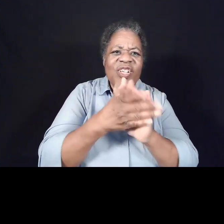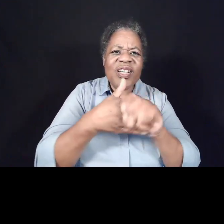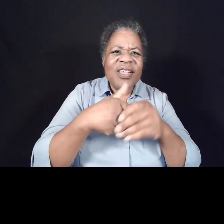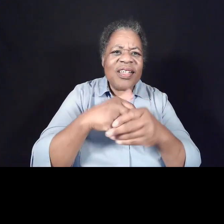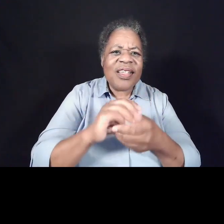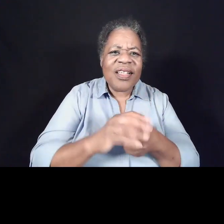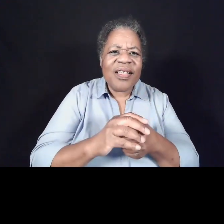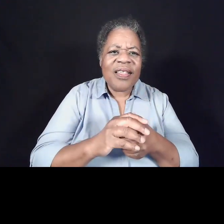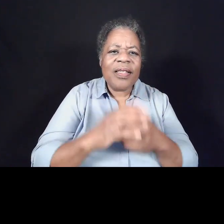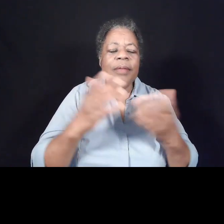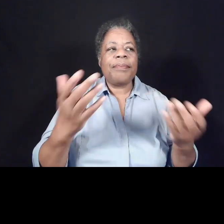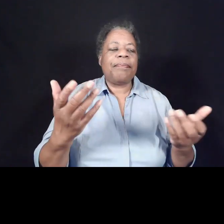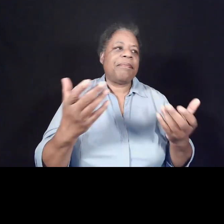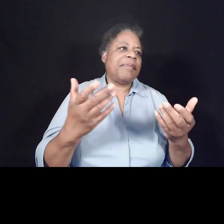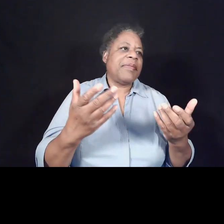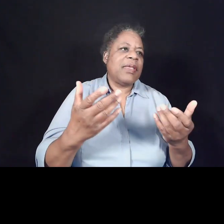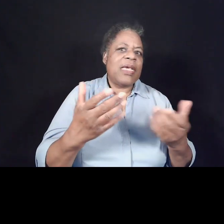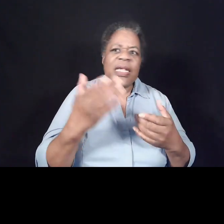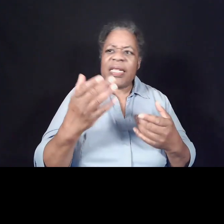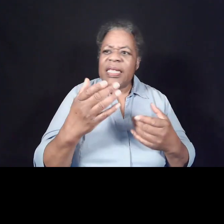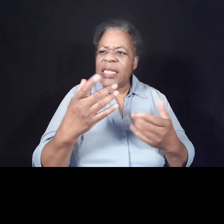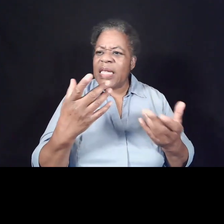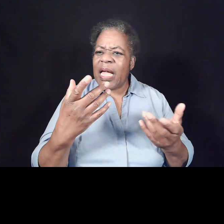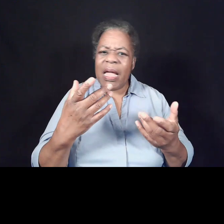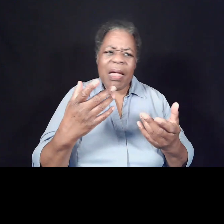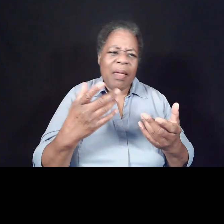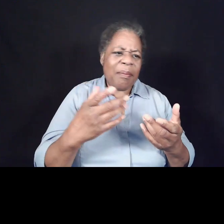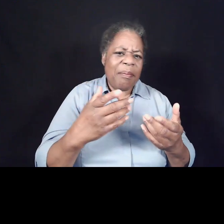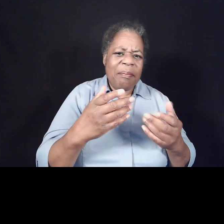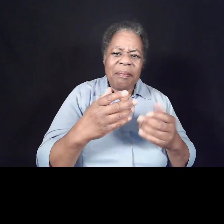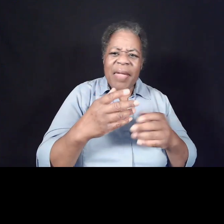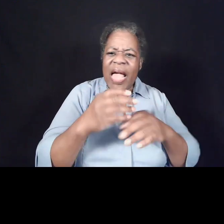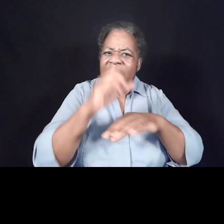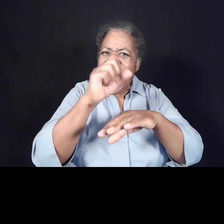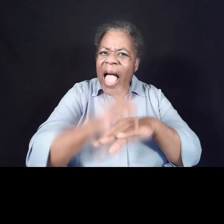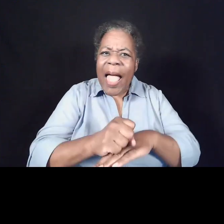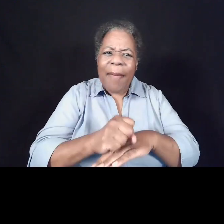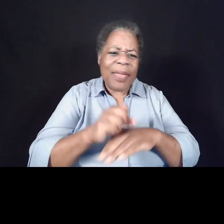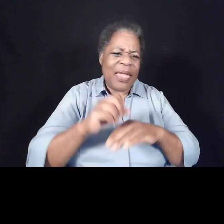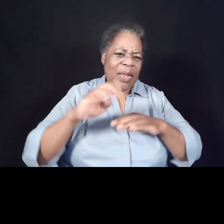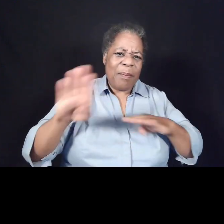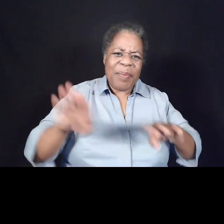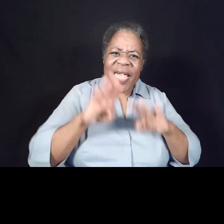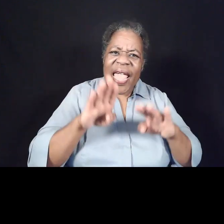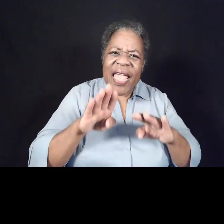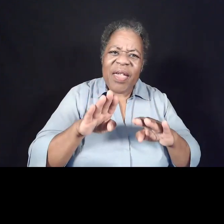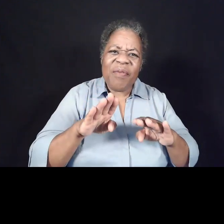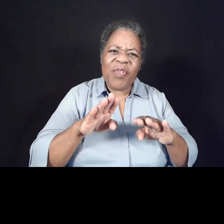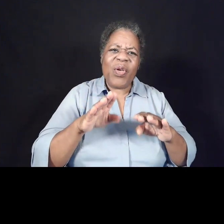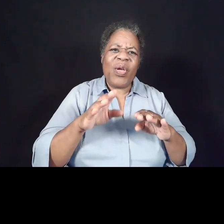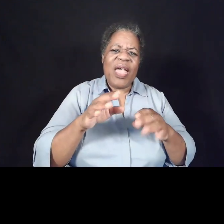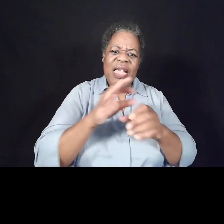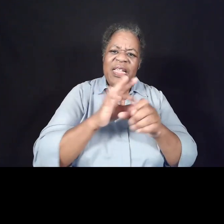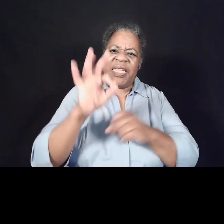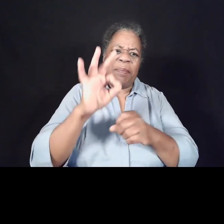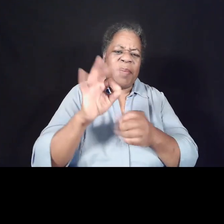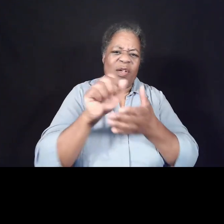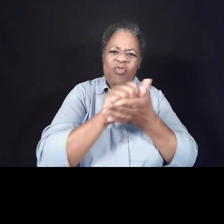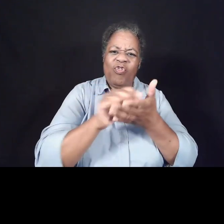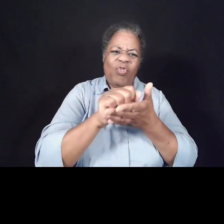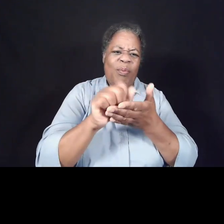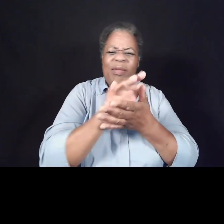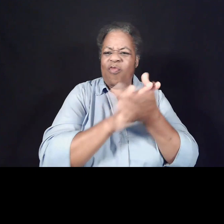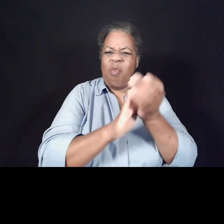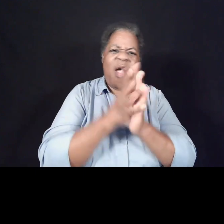If there's some ugly, unholy habit or behavior you've been hanging on to, get some spiritual soap and water and wash your hands of